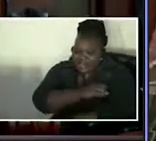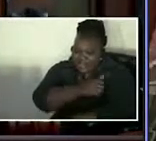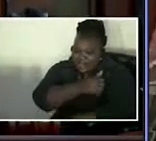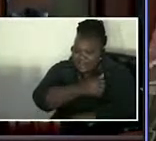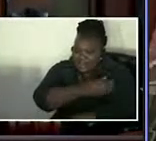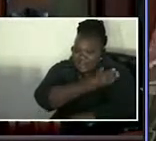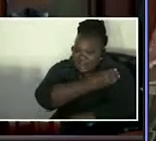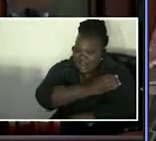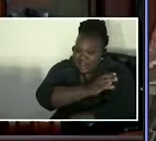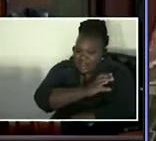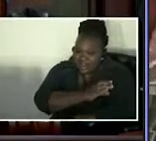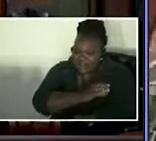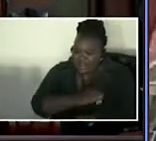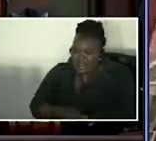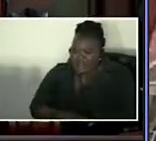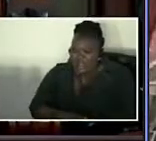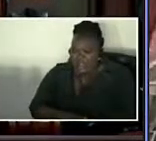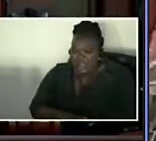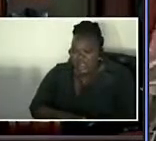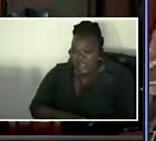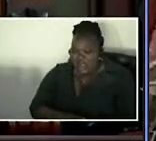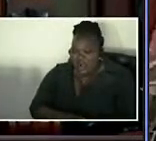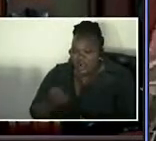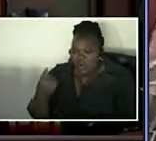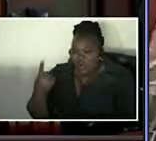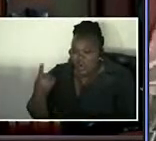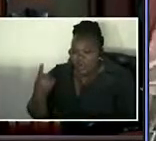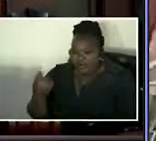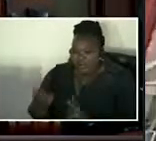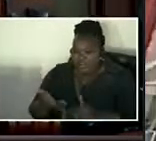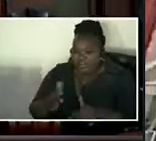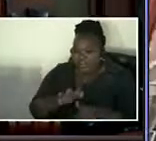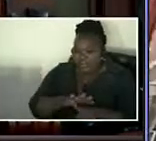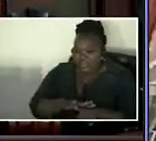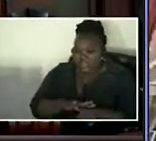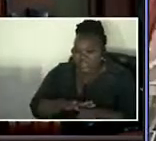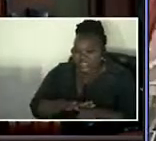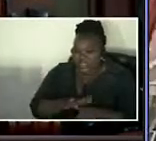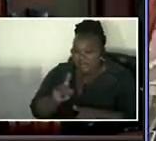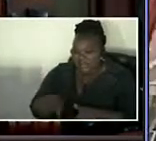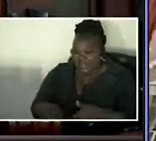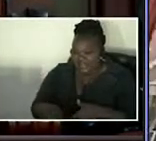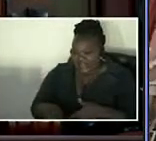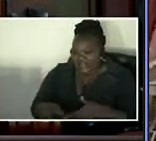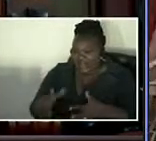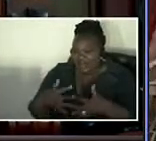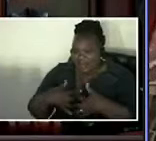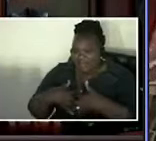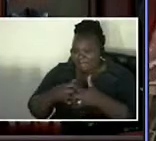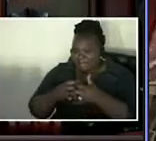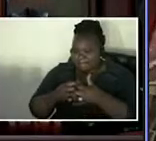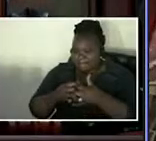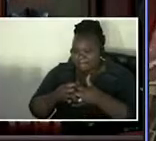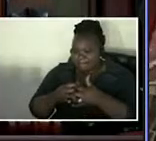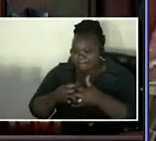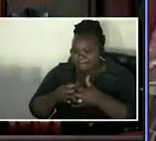which we think it should be one of our priorities when we are formulating a